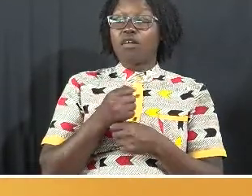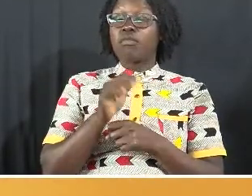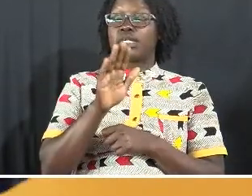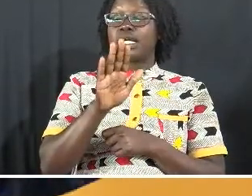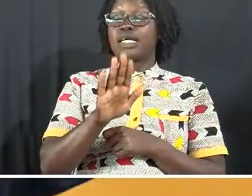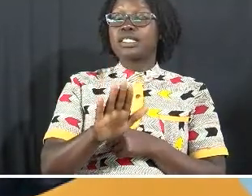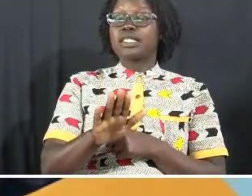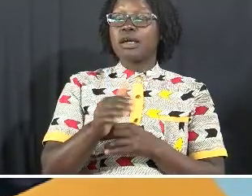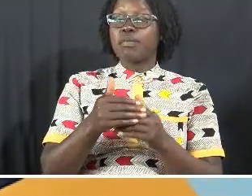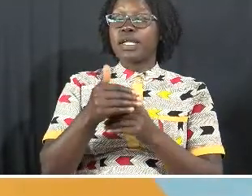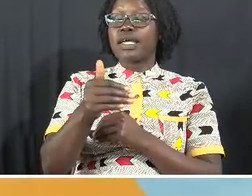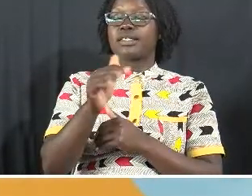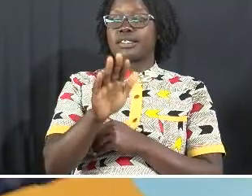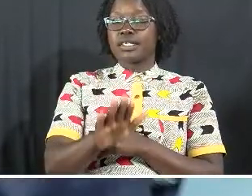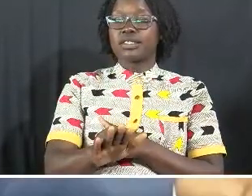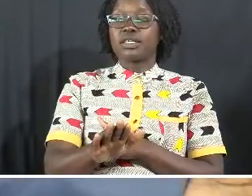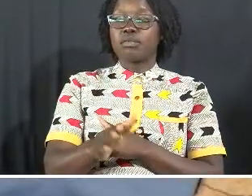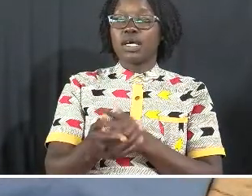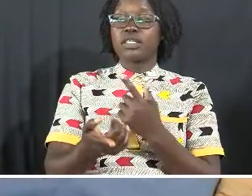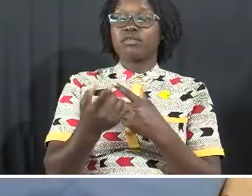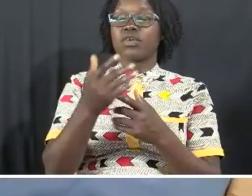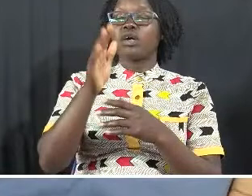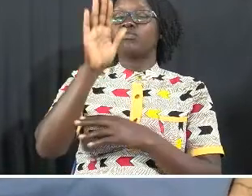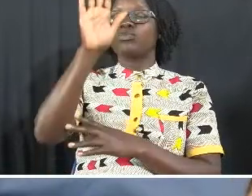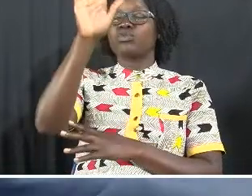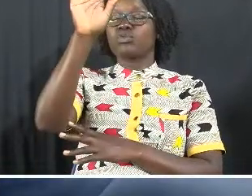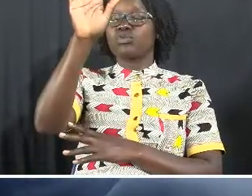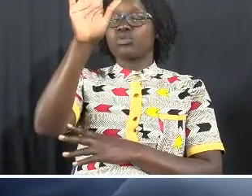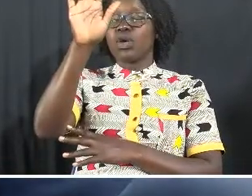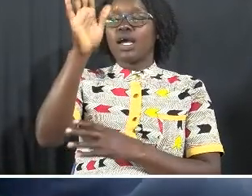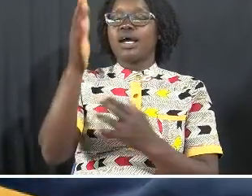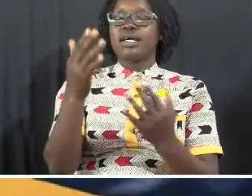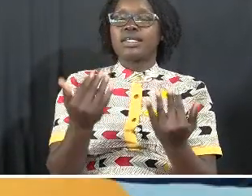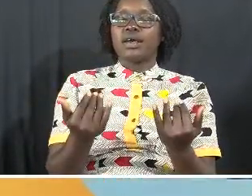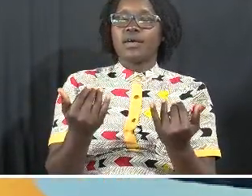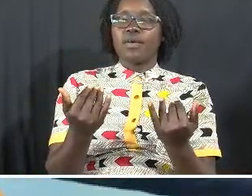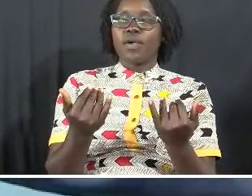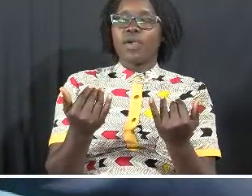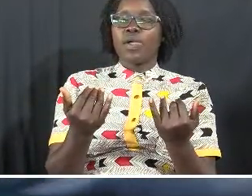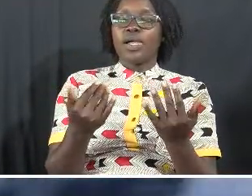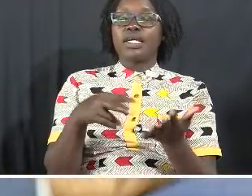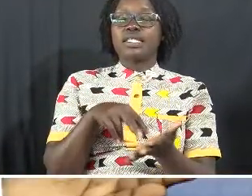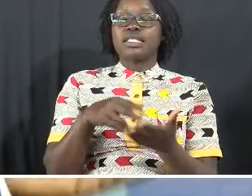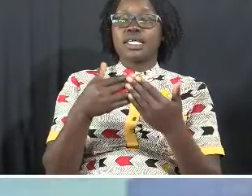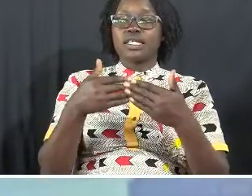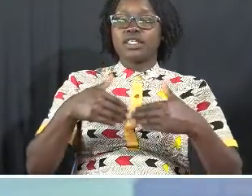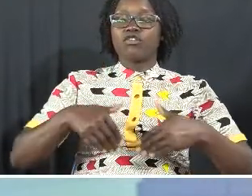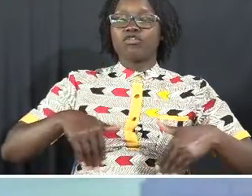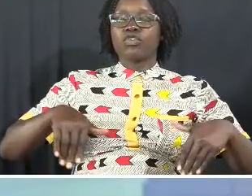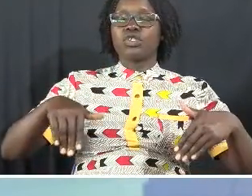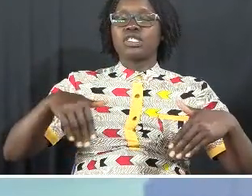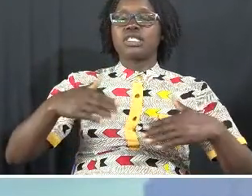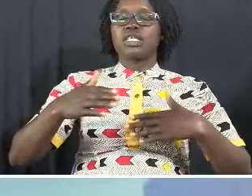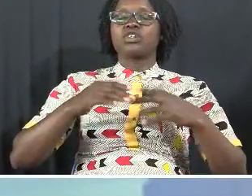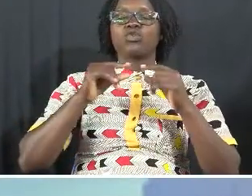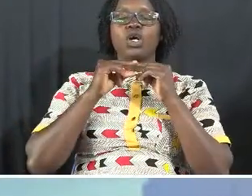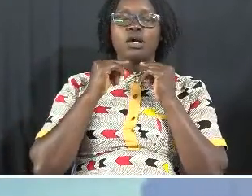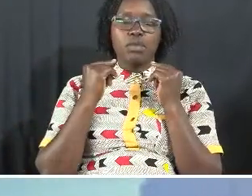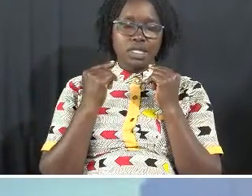an extra step, and they have come to you. Right now, they are standing here in front next to our pastor.